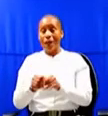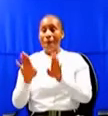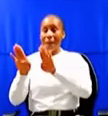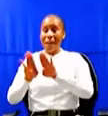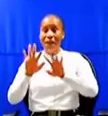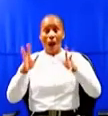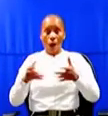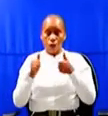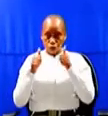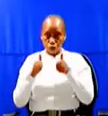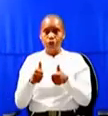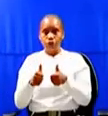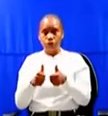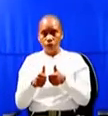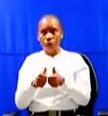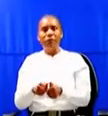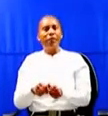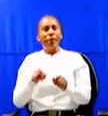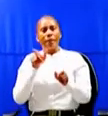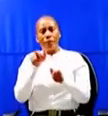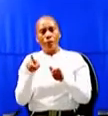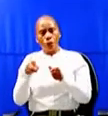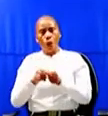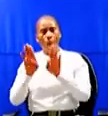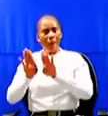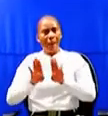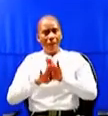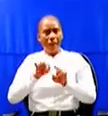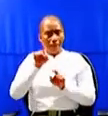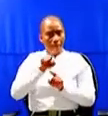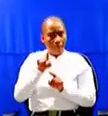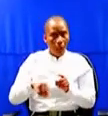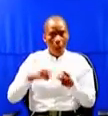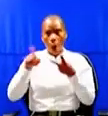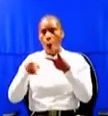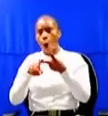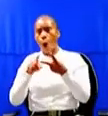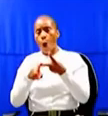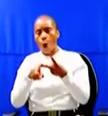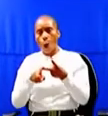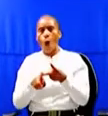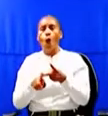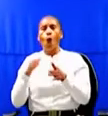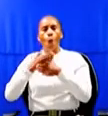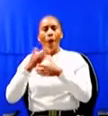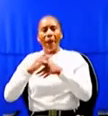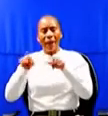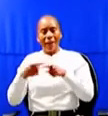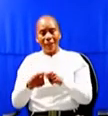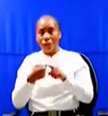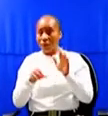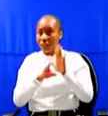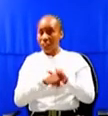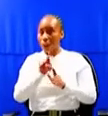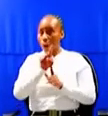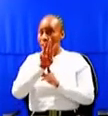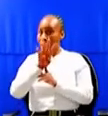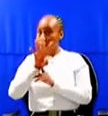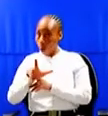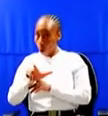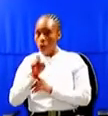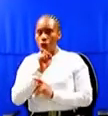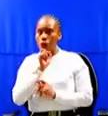misconduct, incapacity or incompetence in evidence, then special provisions as set out in Section 194 come into play. And